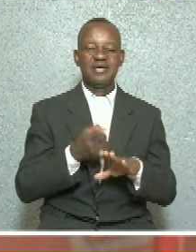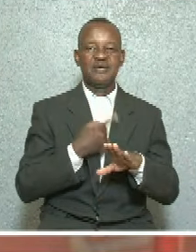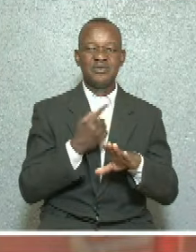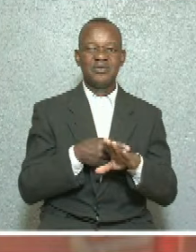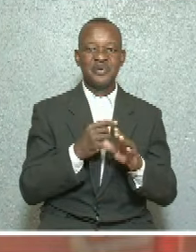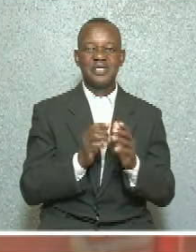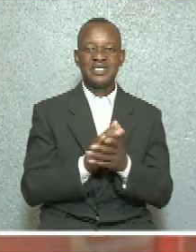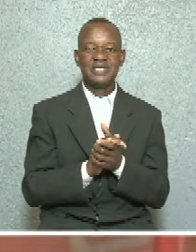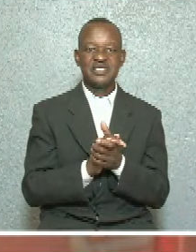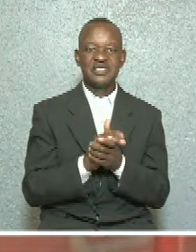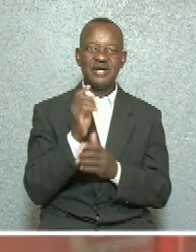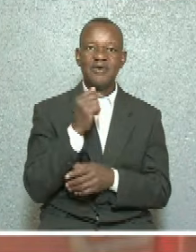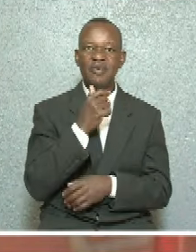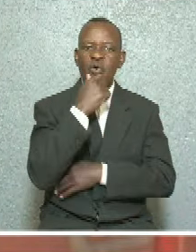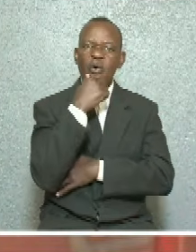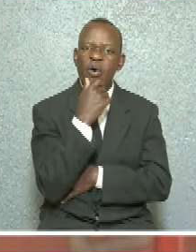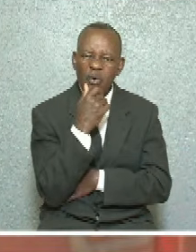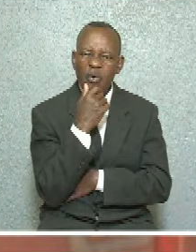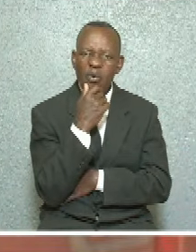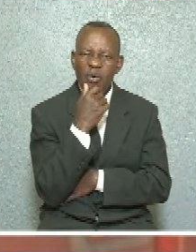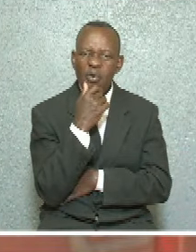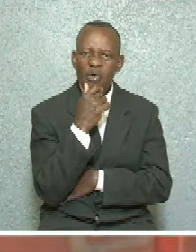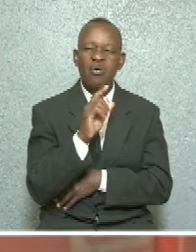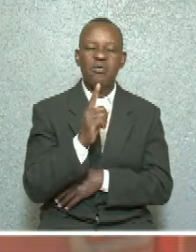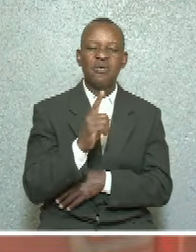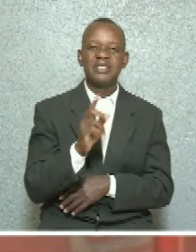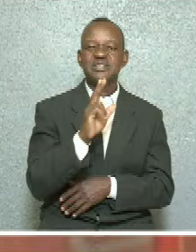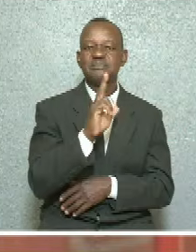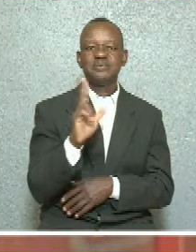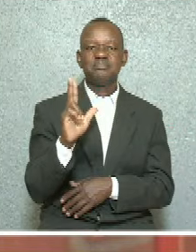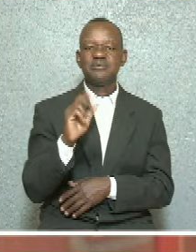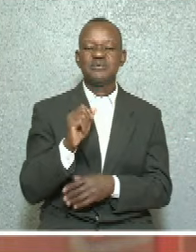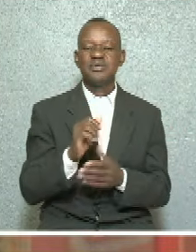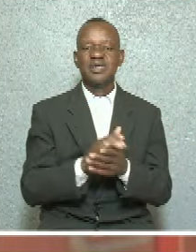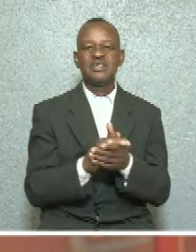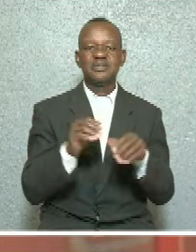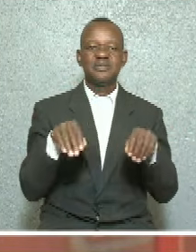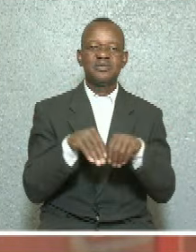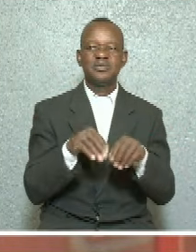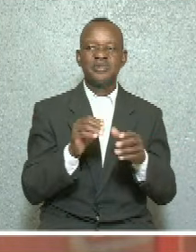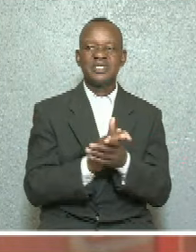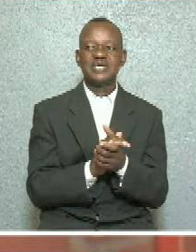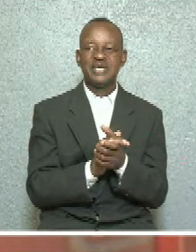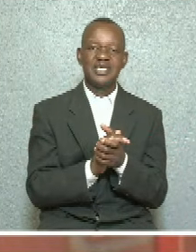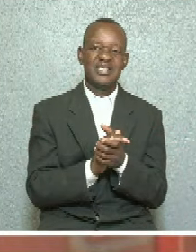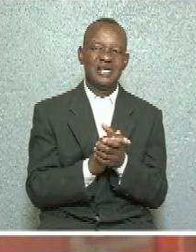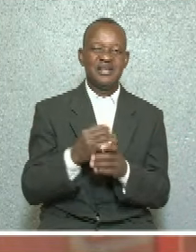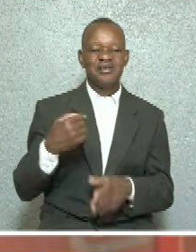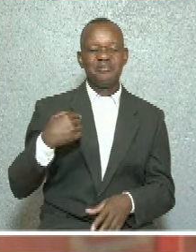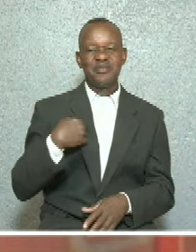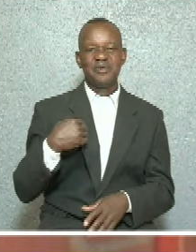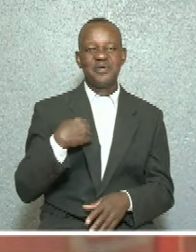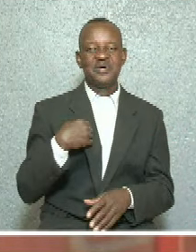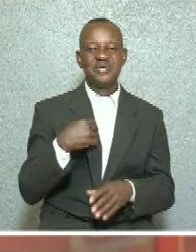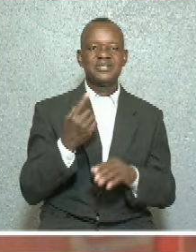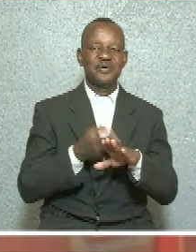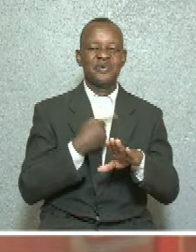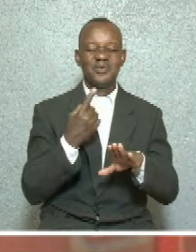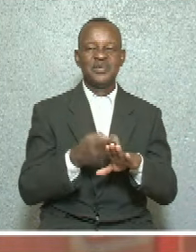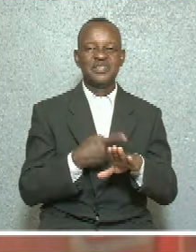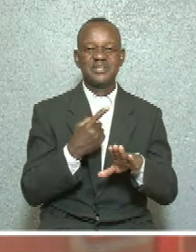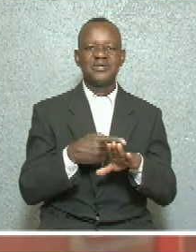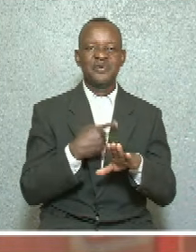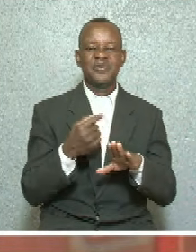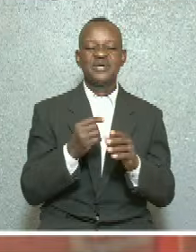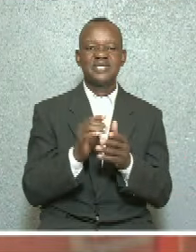pass by, they would either be playing soccer. If they're not playing soccer, they would come and play like the video games there. Long story short,